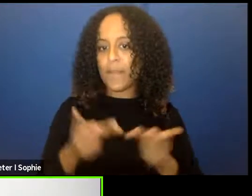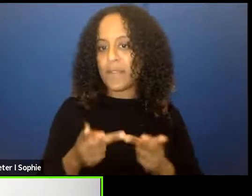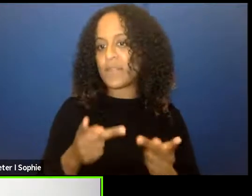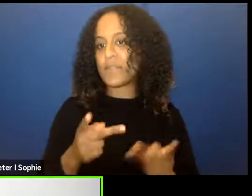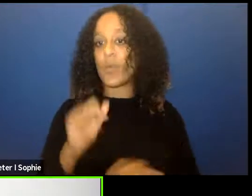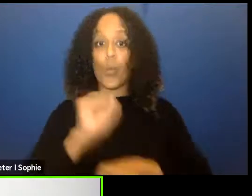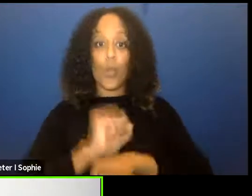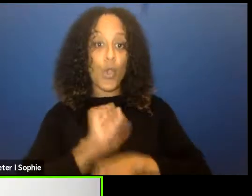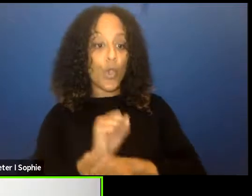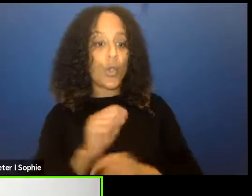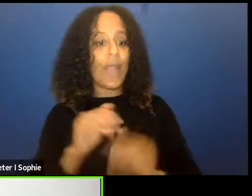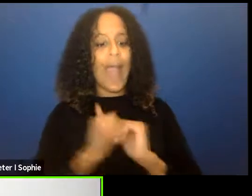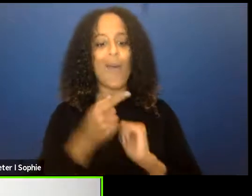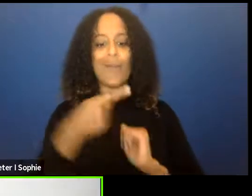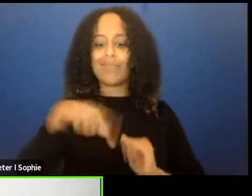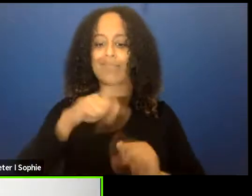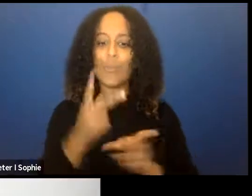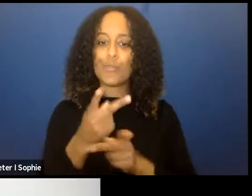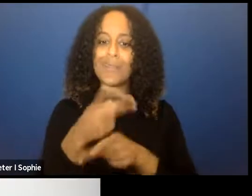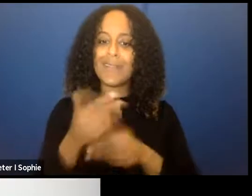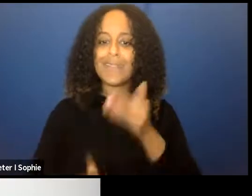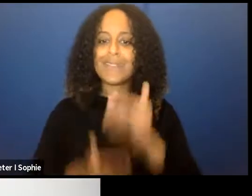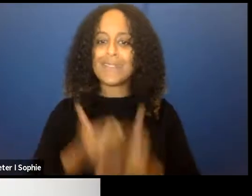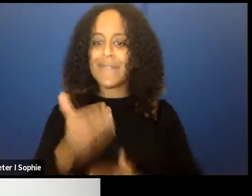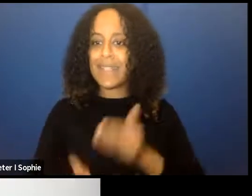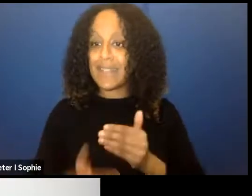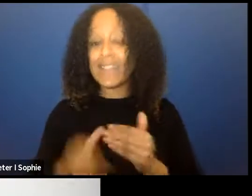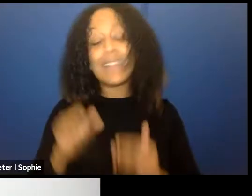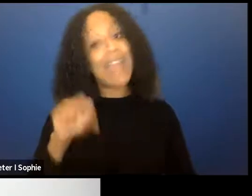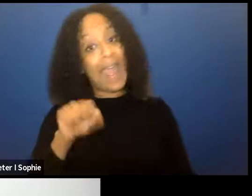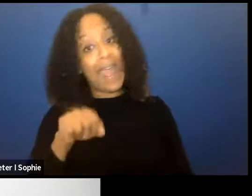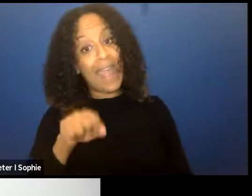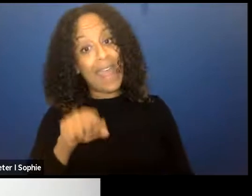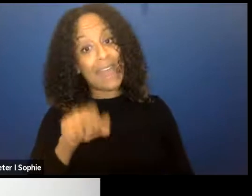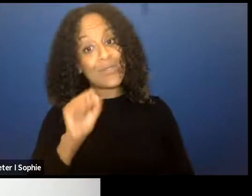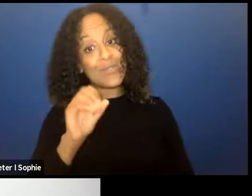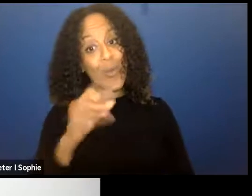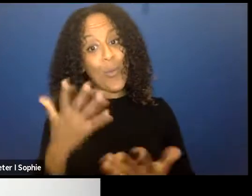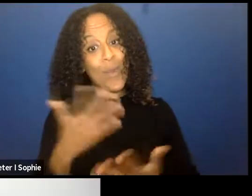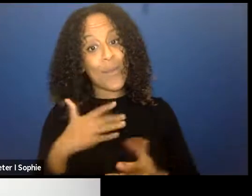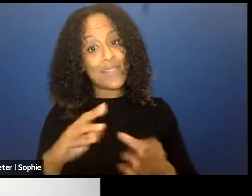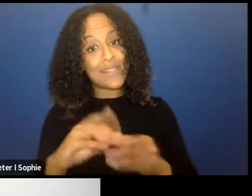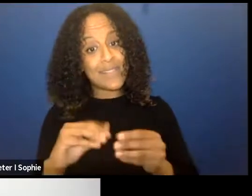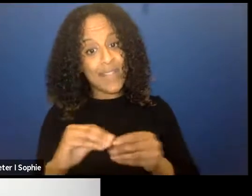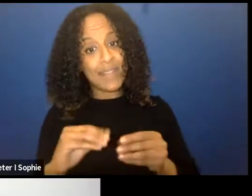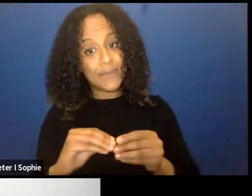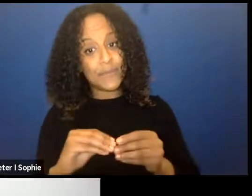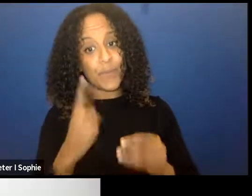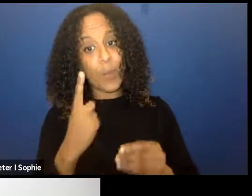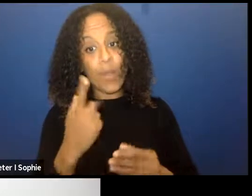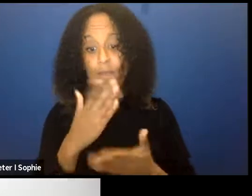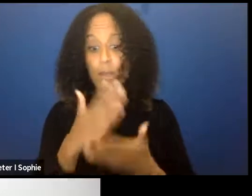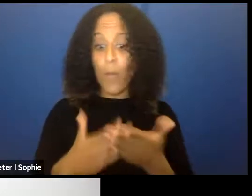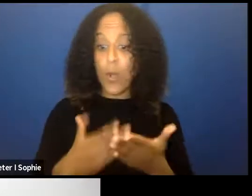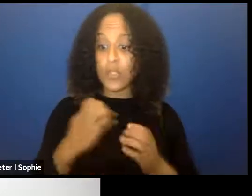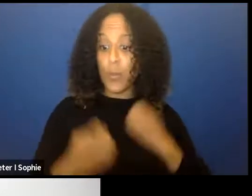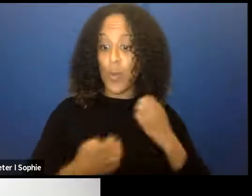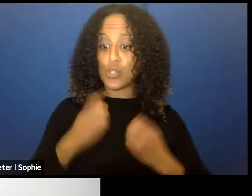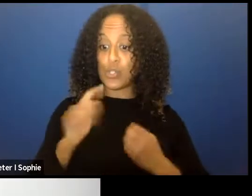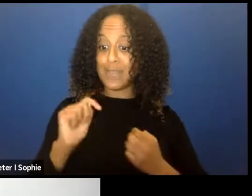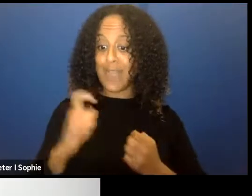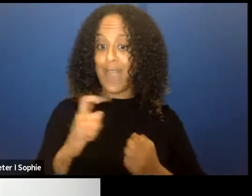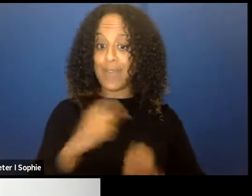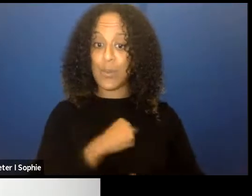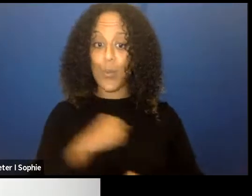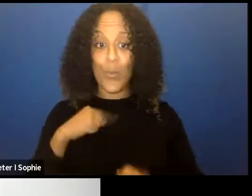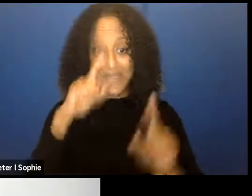our productivity? Yeah, yeah. As I was kind of saying, one of the parts of emotional tax that we